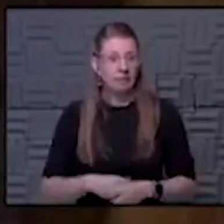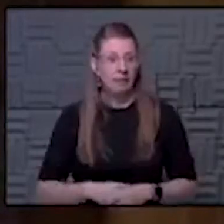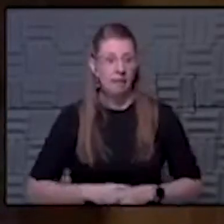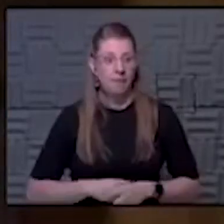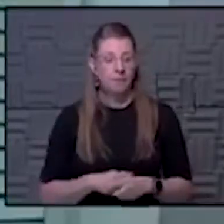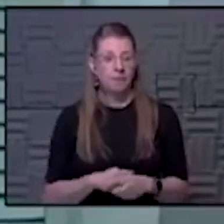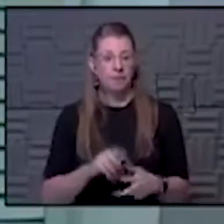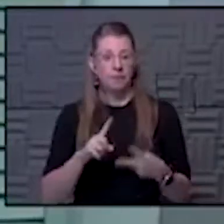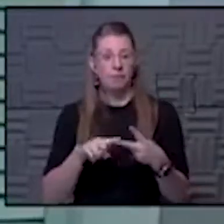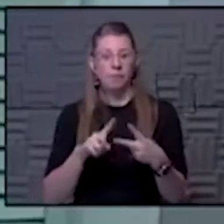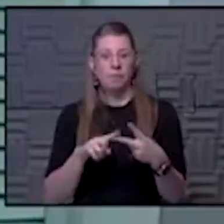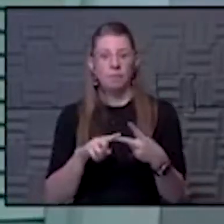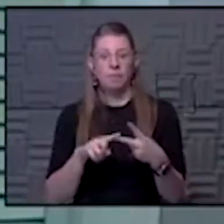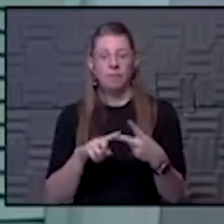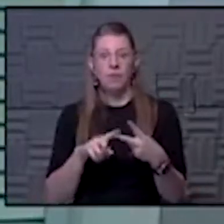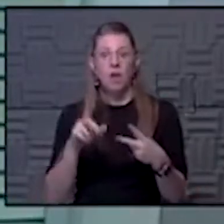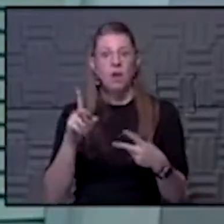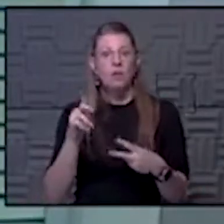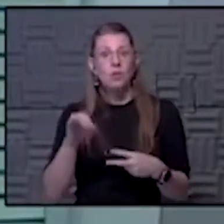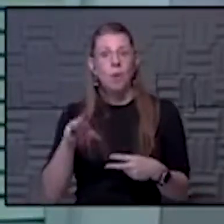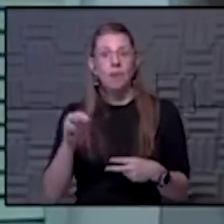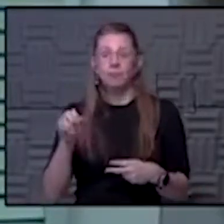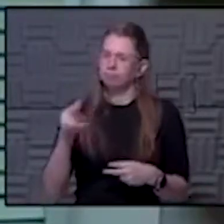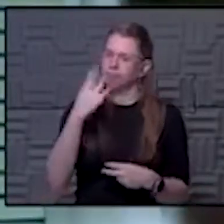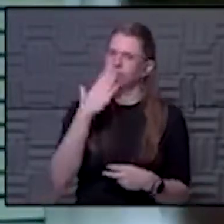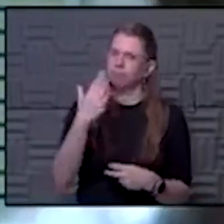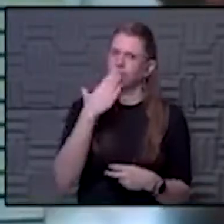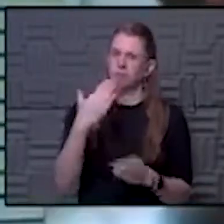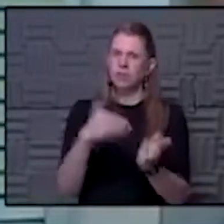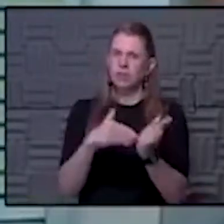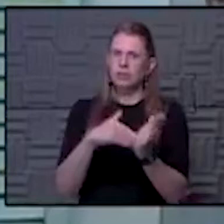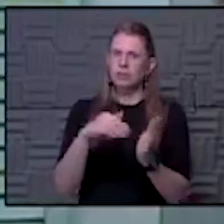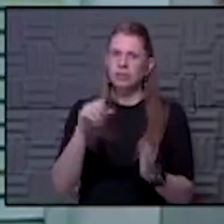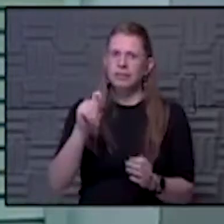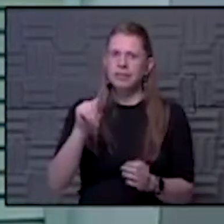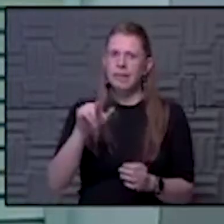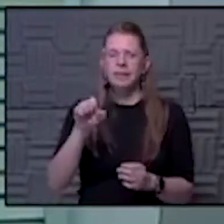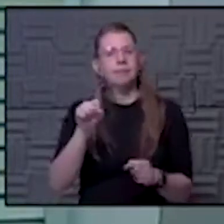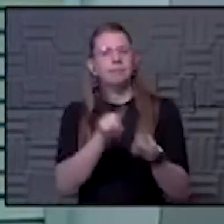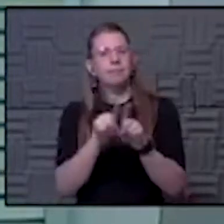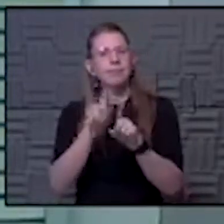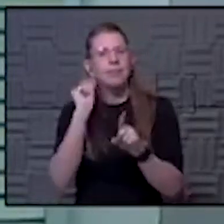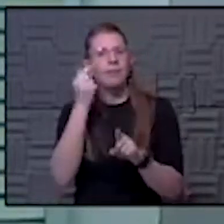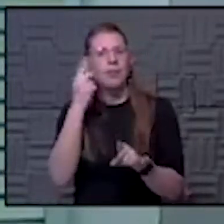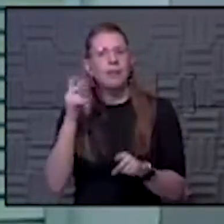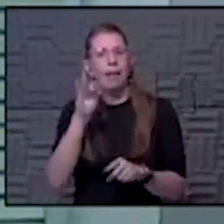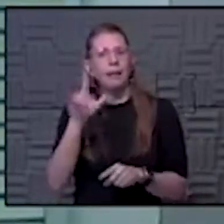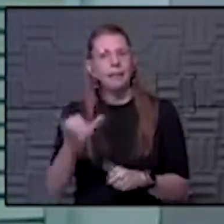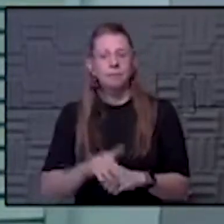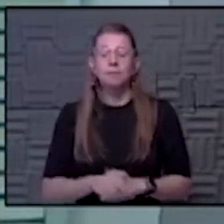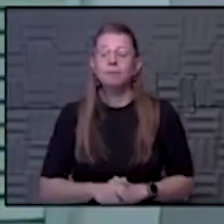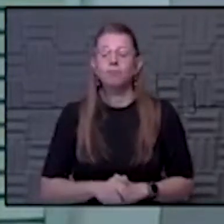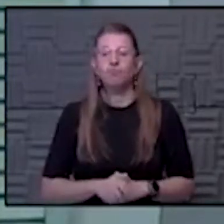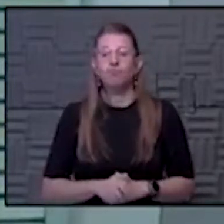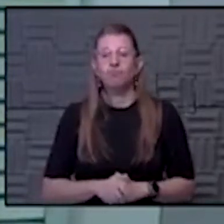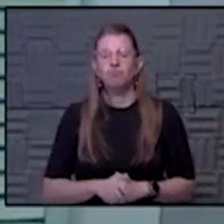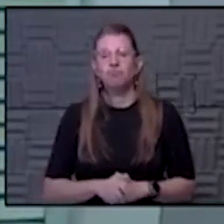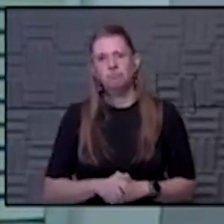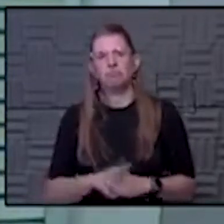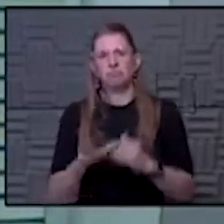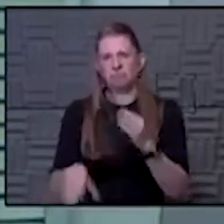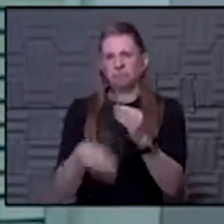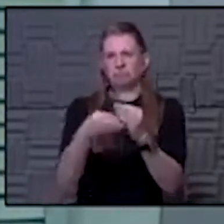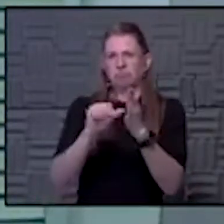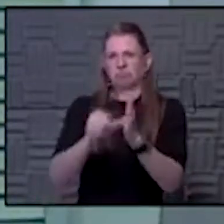Norman. Thank you, Dr. Stites. Thank you, Governor Kelly. Let me just amplify a few things that the